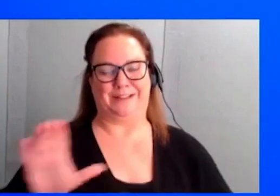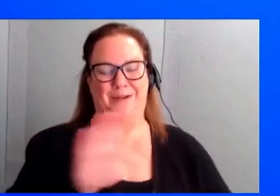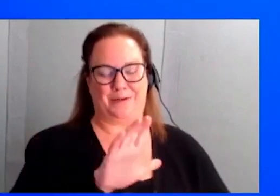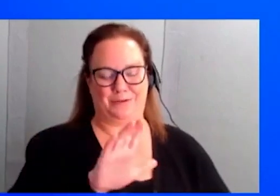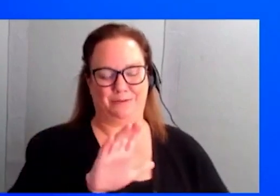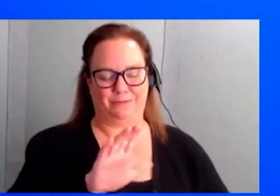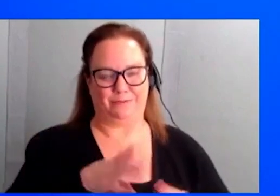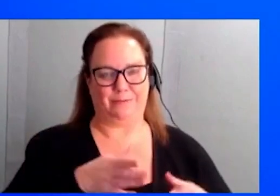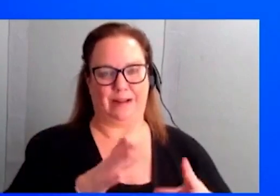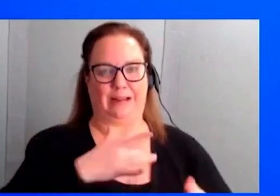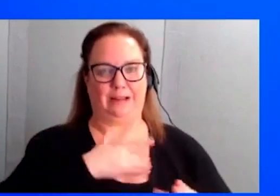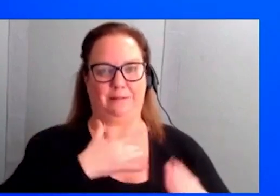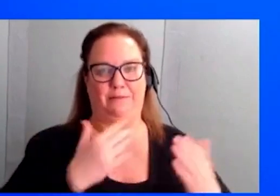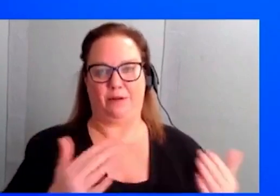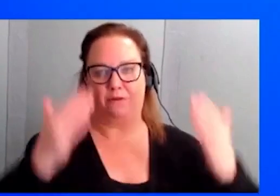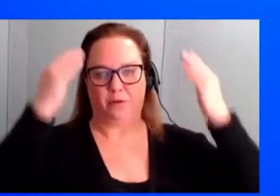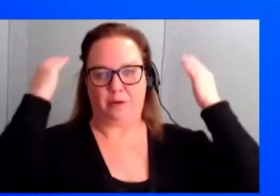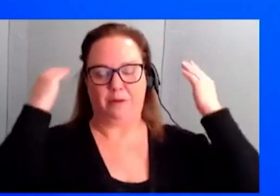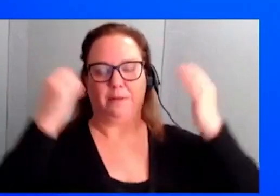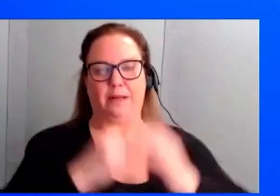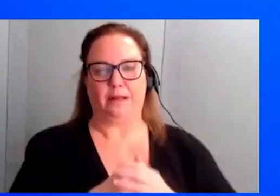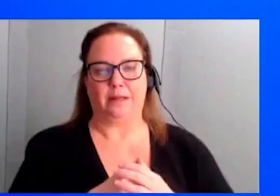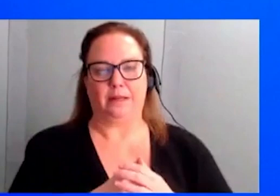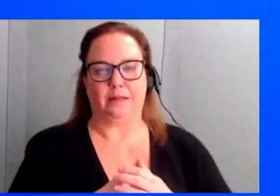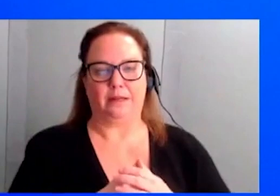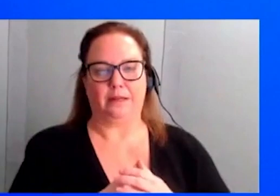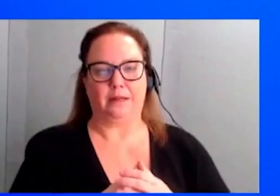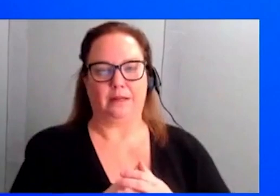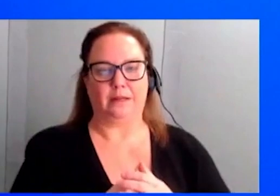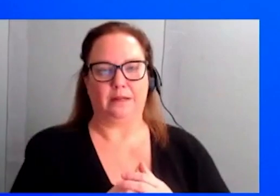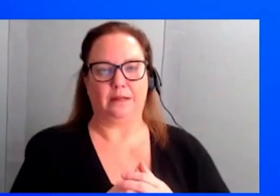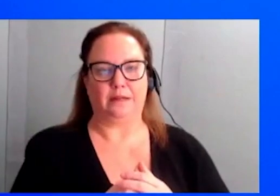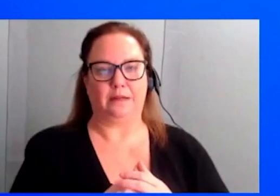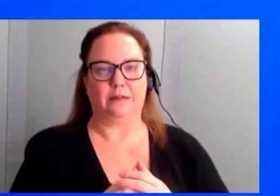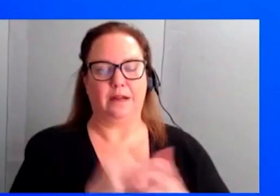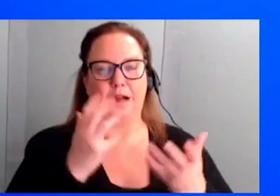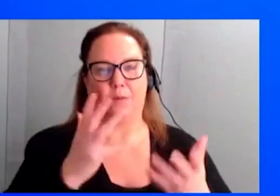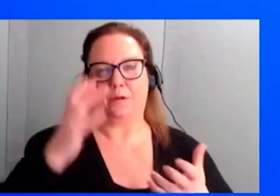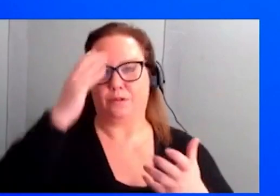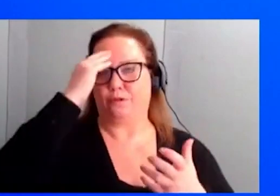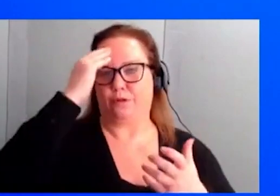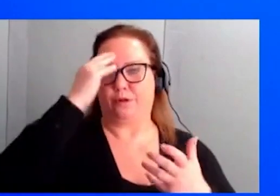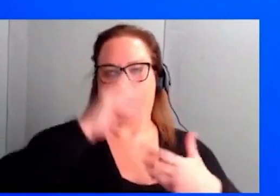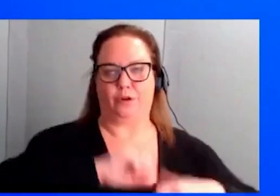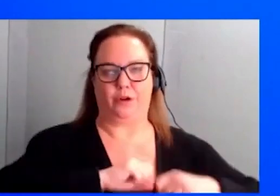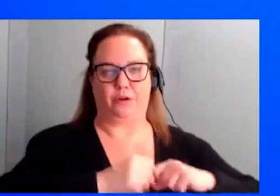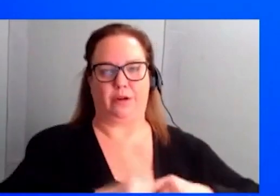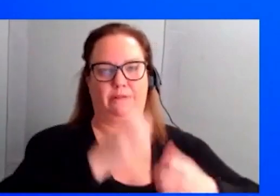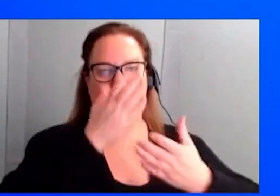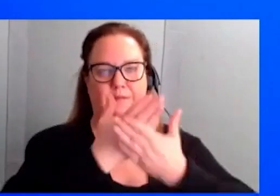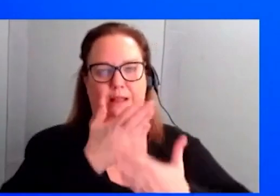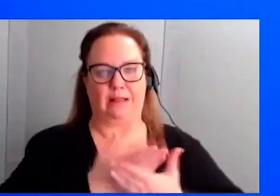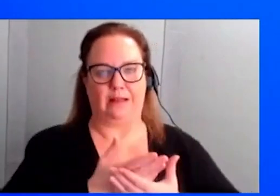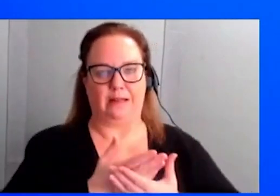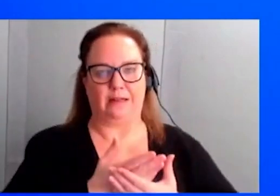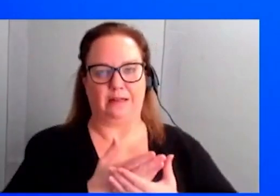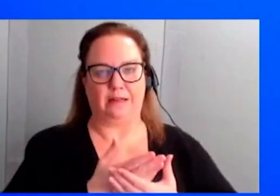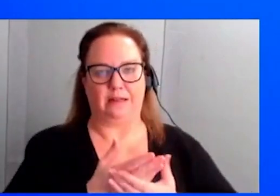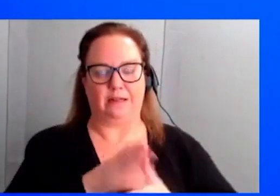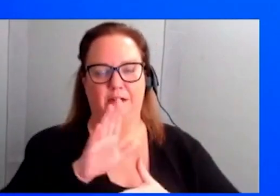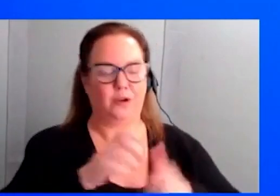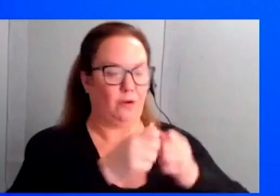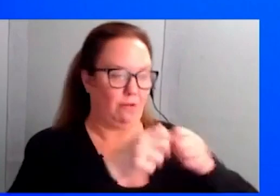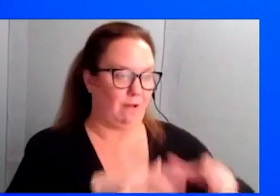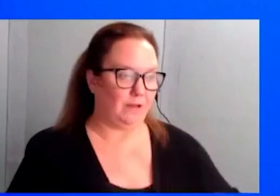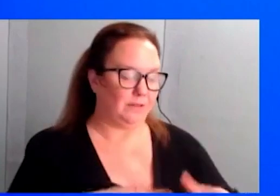feel very overwhelming at times. And I want you all to know that your grief is validated. Your loss